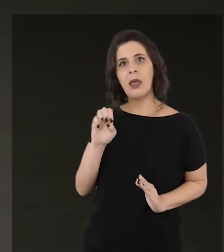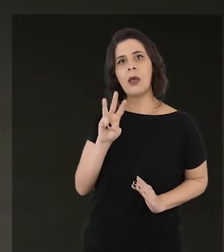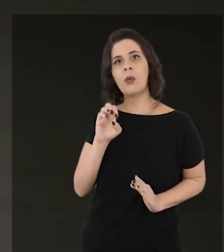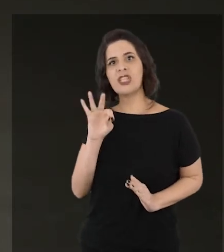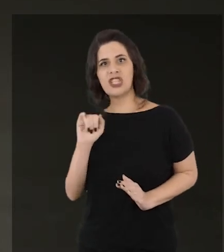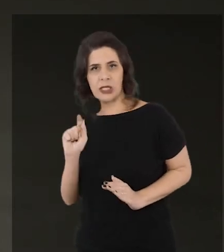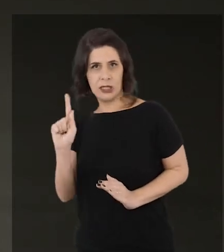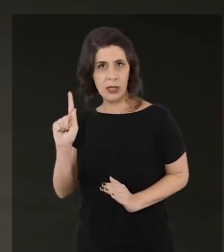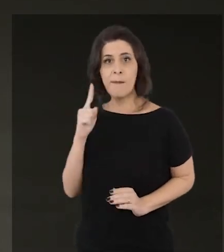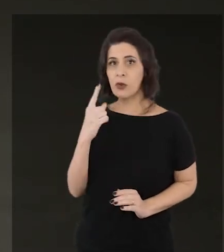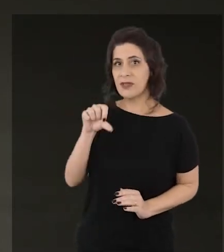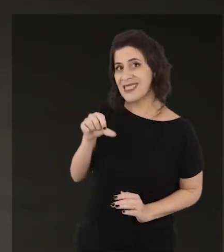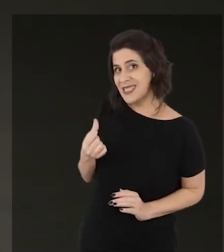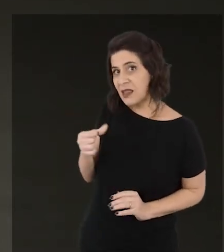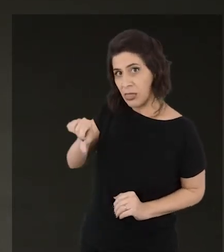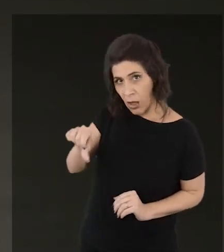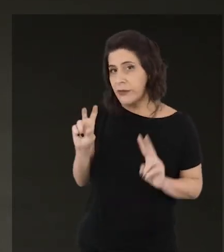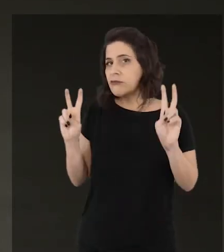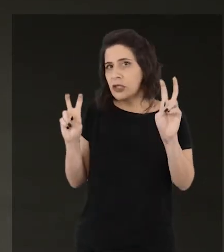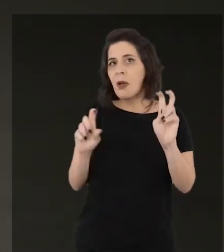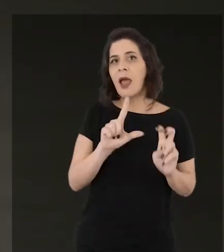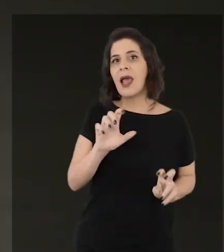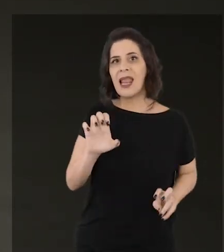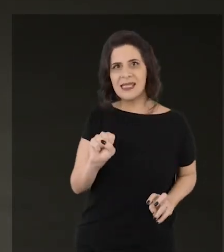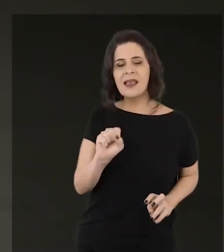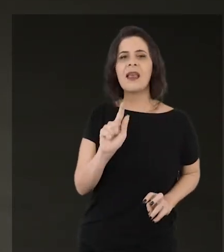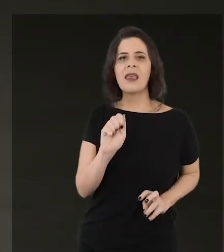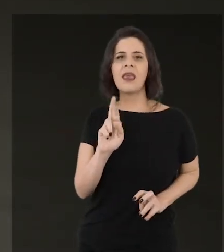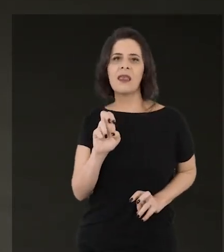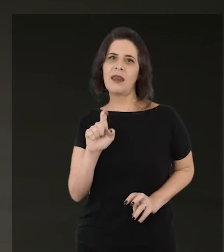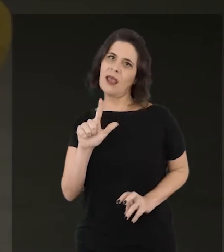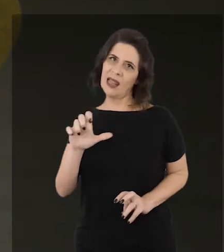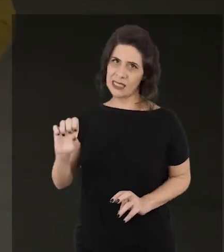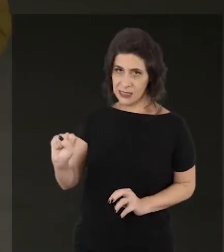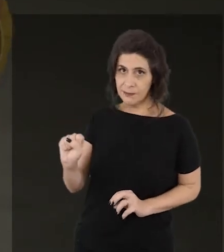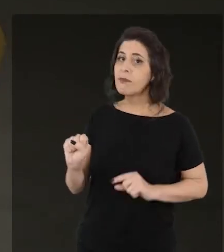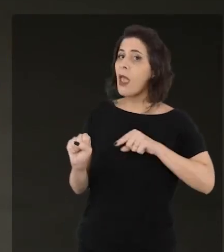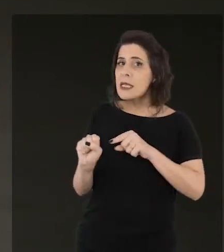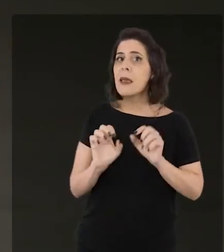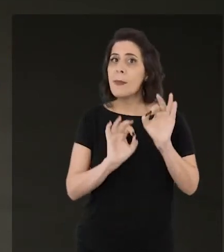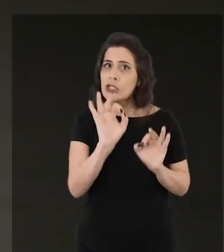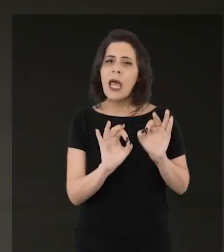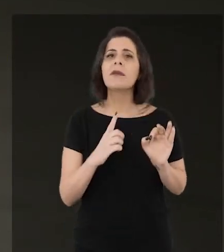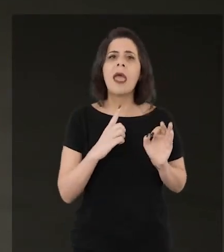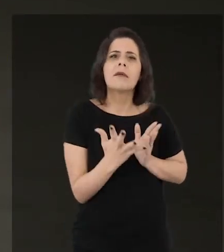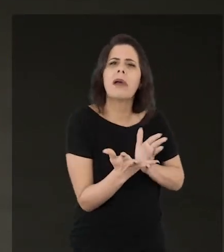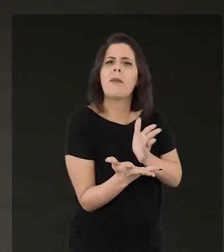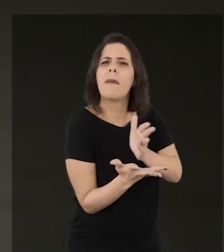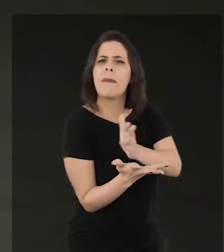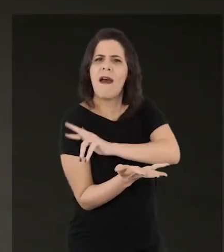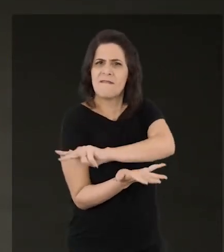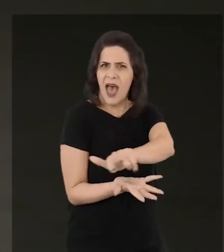wrote in 1969. The name of the novel is Les Guerrières, and this project and all these different iterations